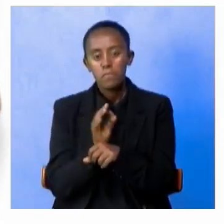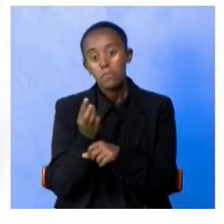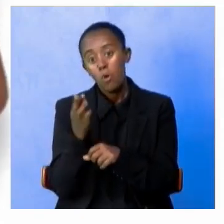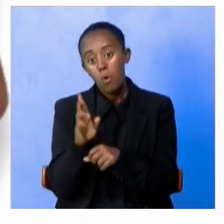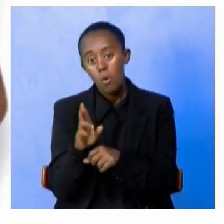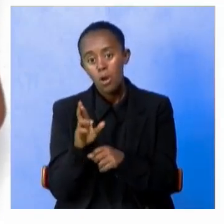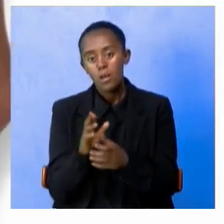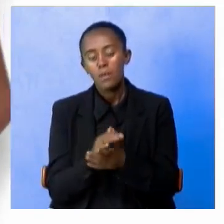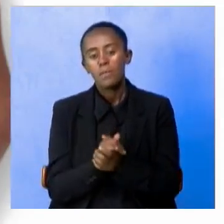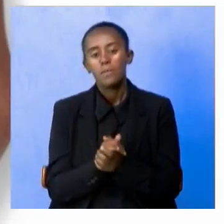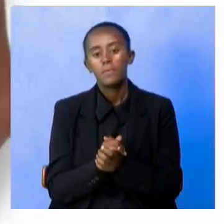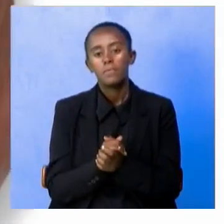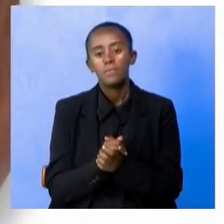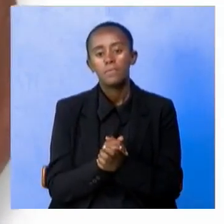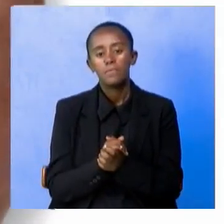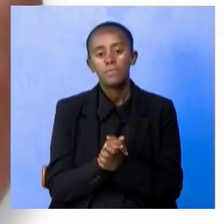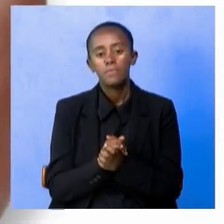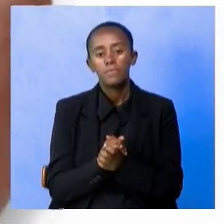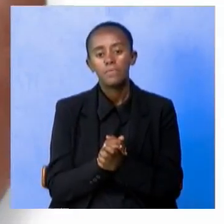or